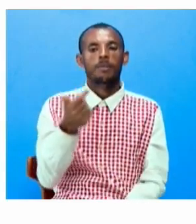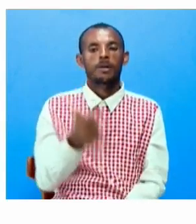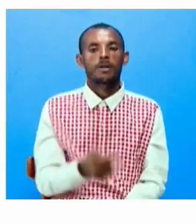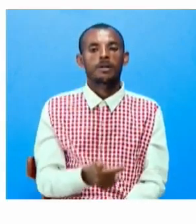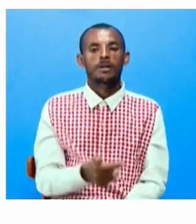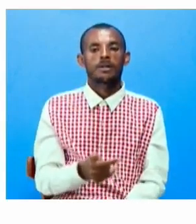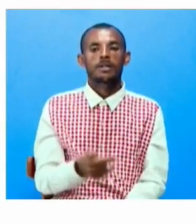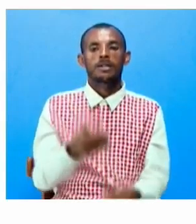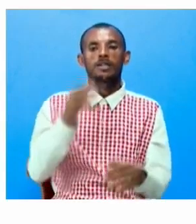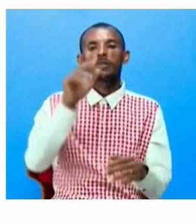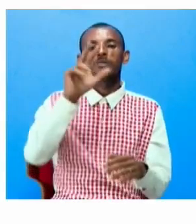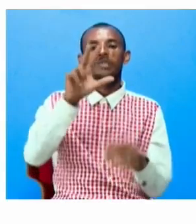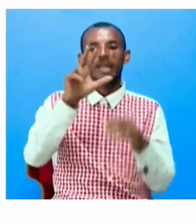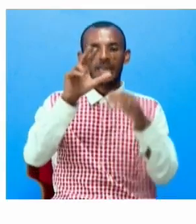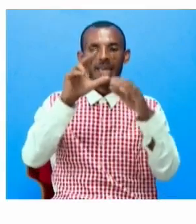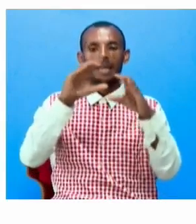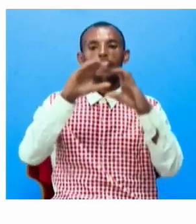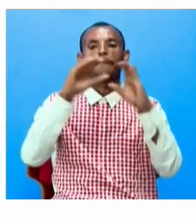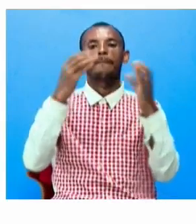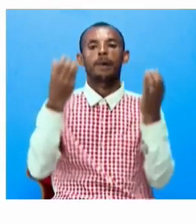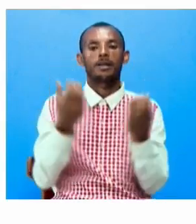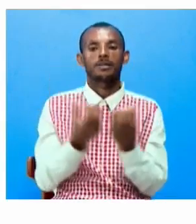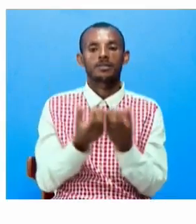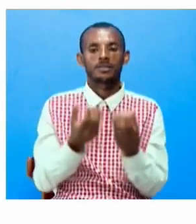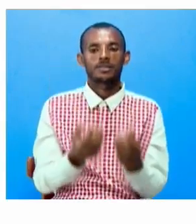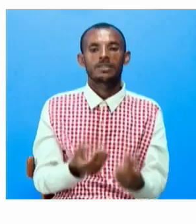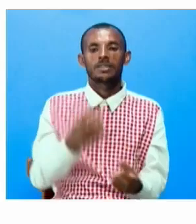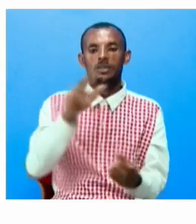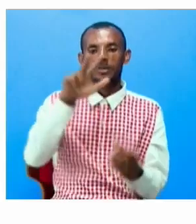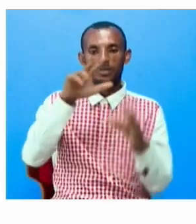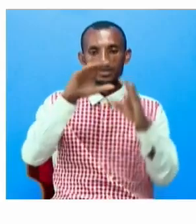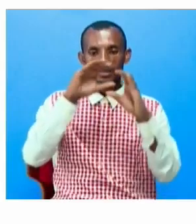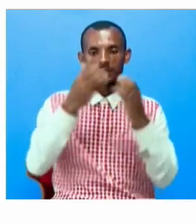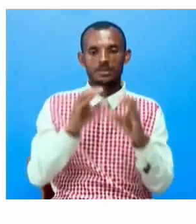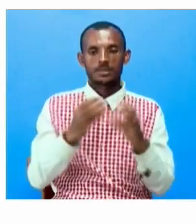into 3 parts, in